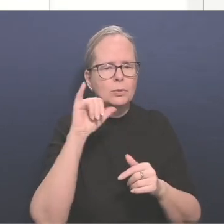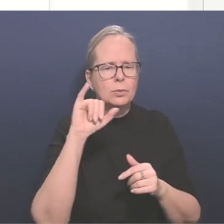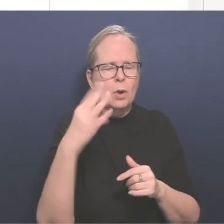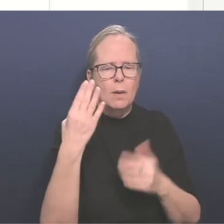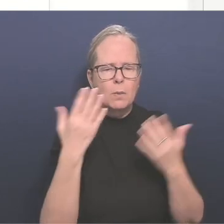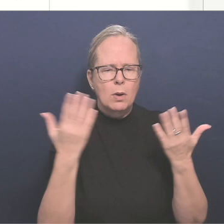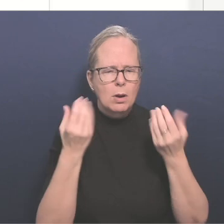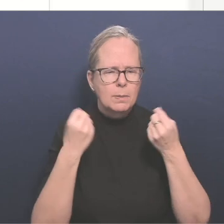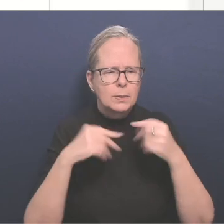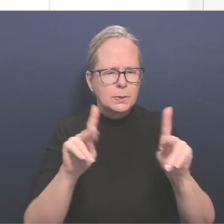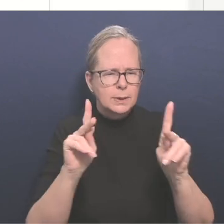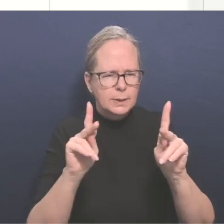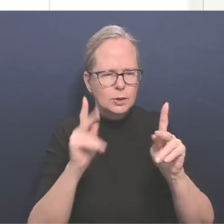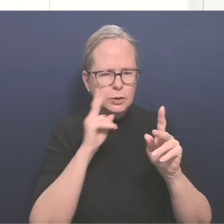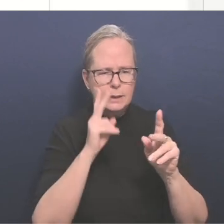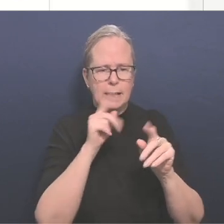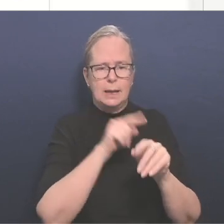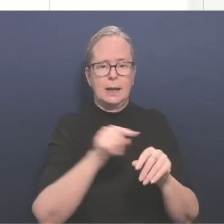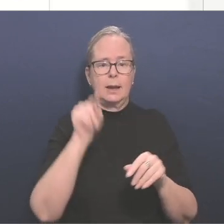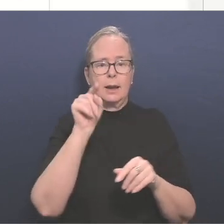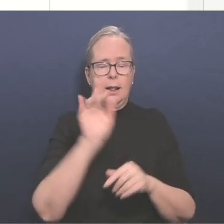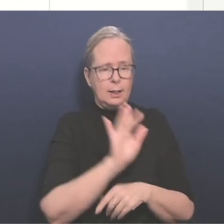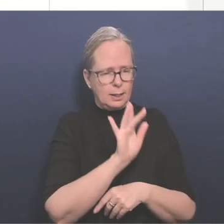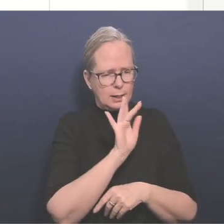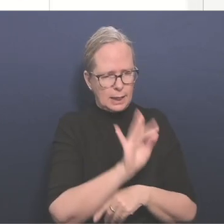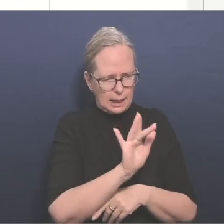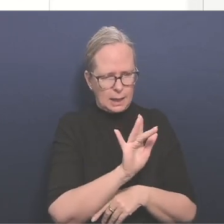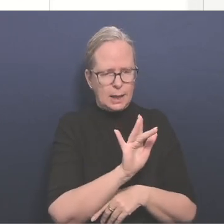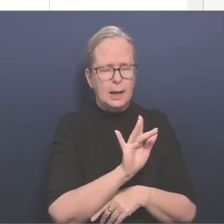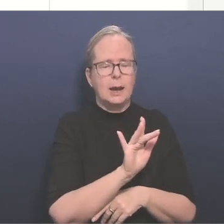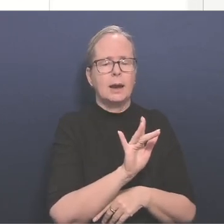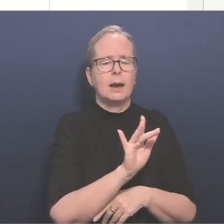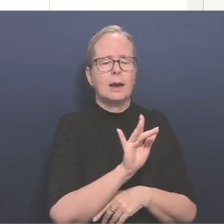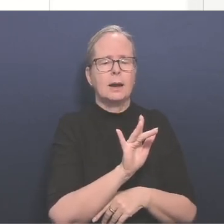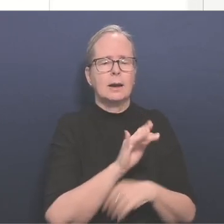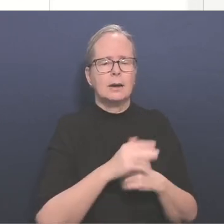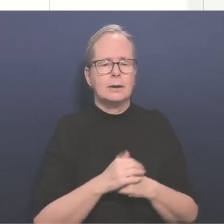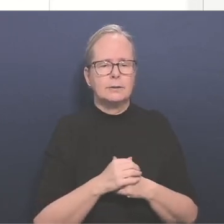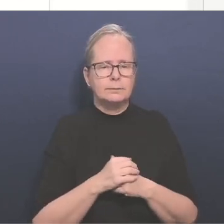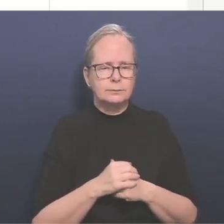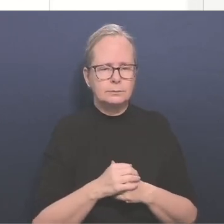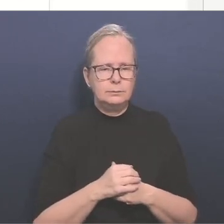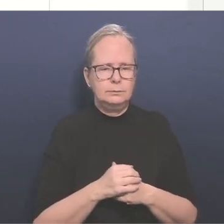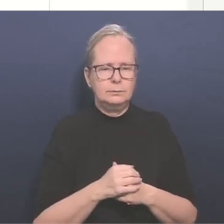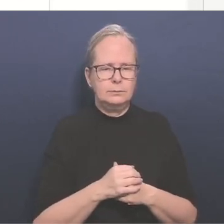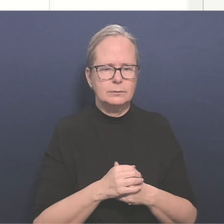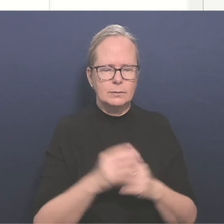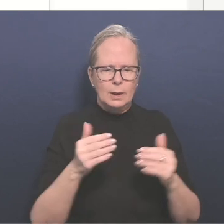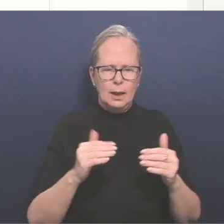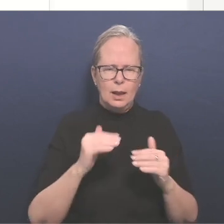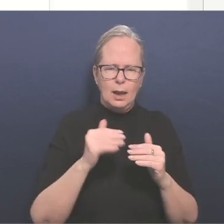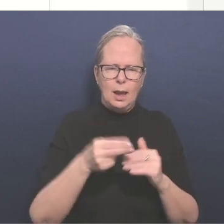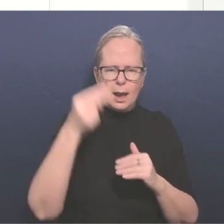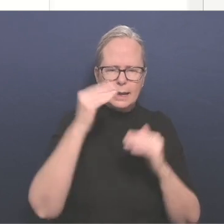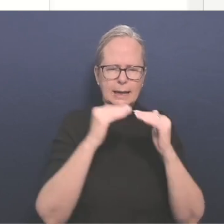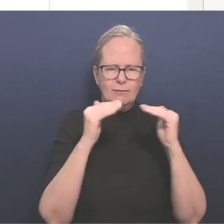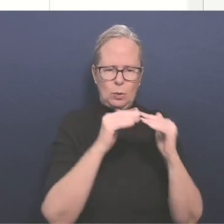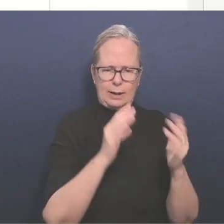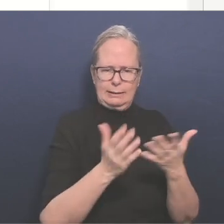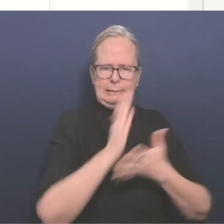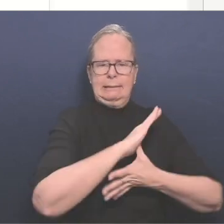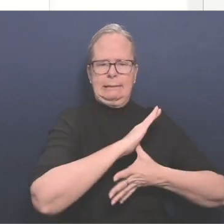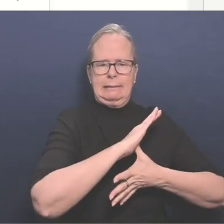the benefit. Then subsequently, the identification shows you the identification that your client might need